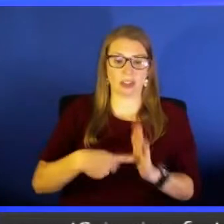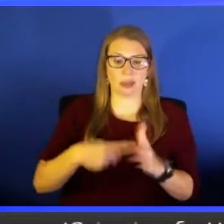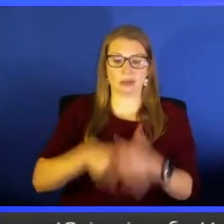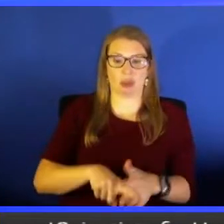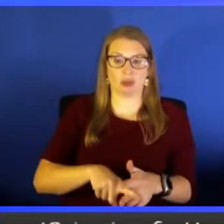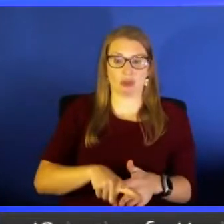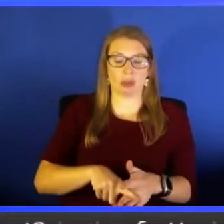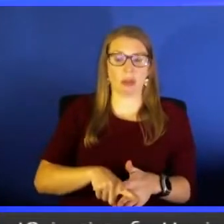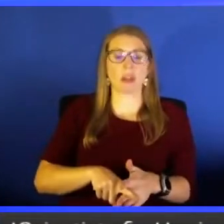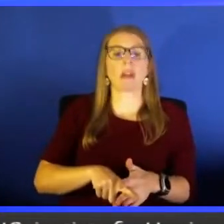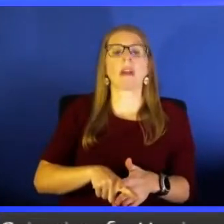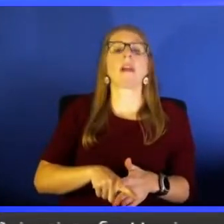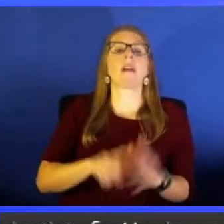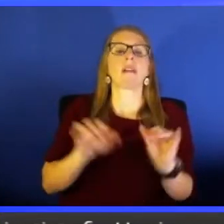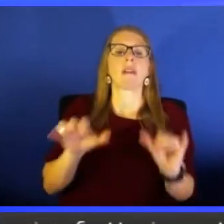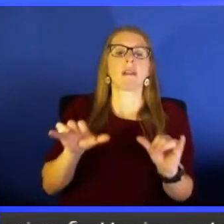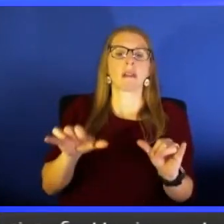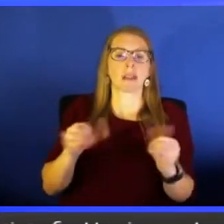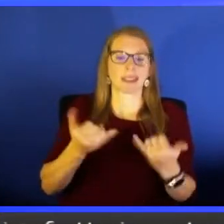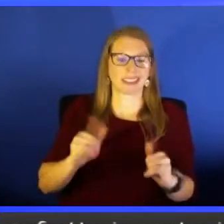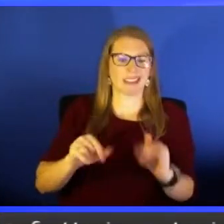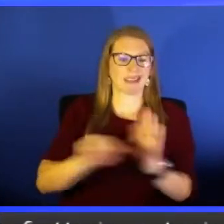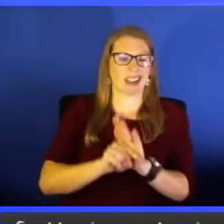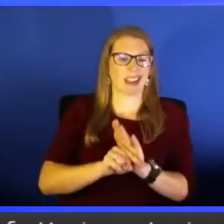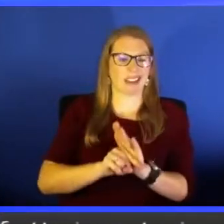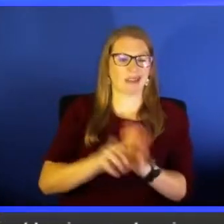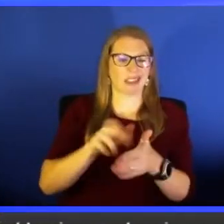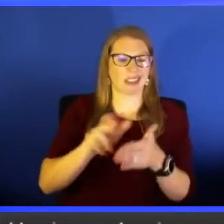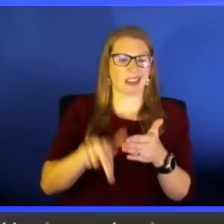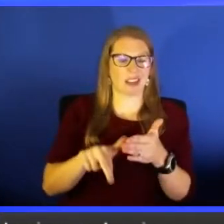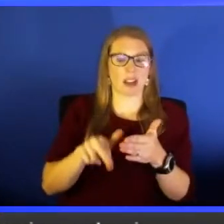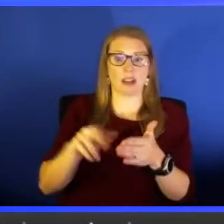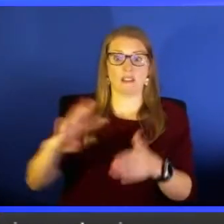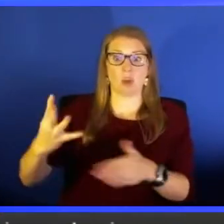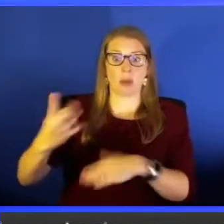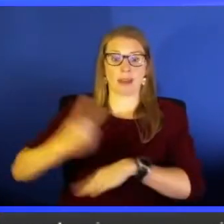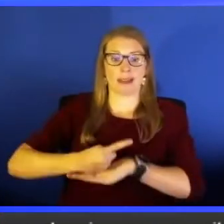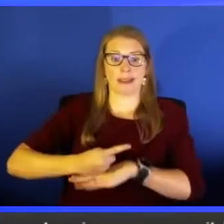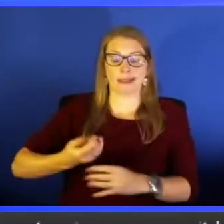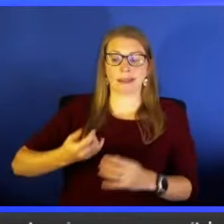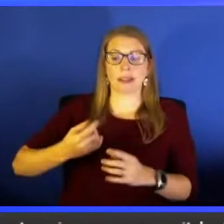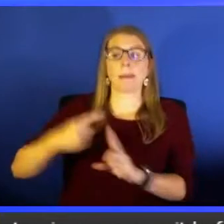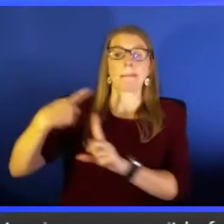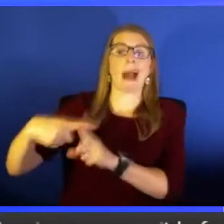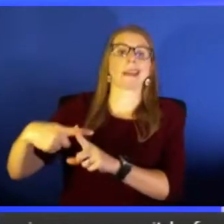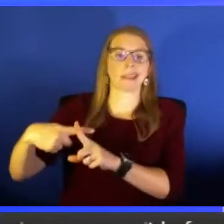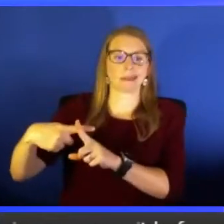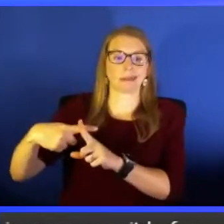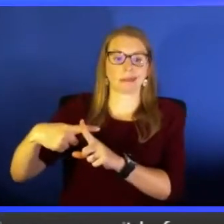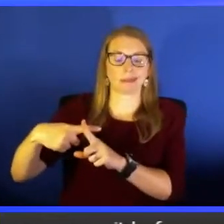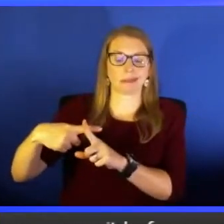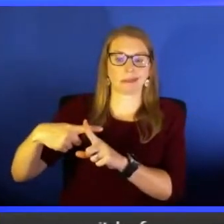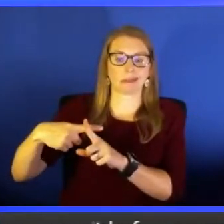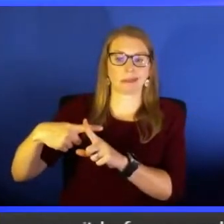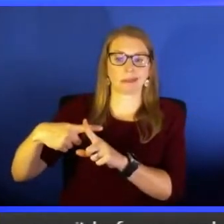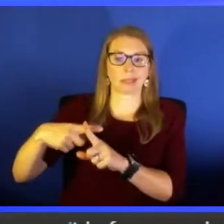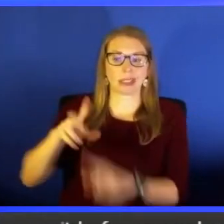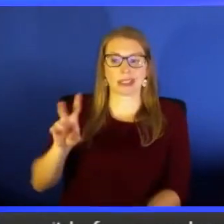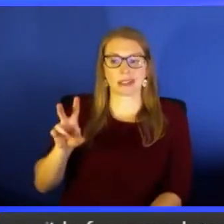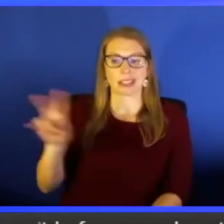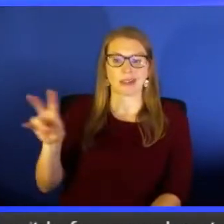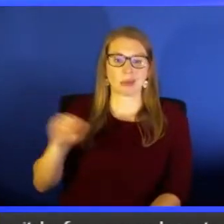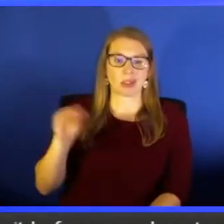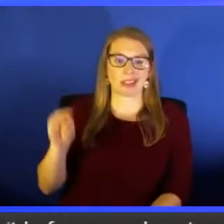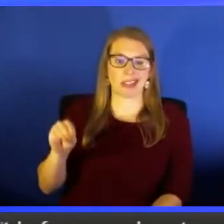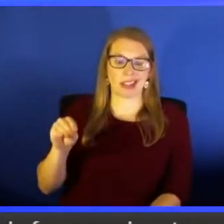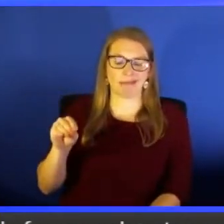they saw that they were still testing negative, but by about day 4, they were testing positive, but only at a percentage of 77%. So I think